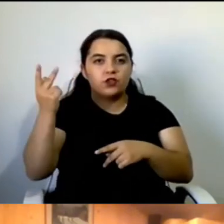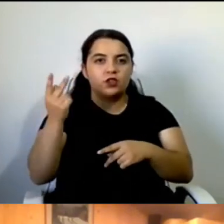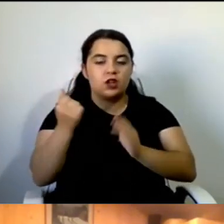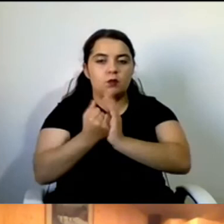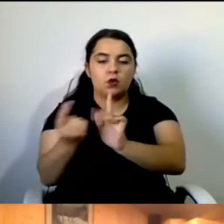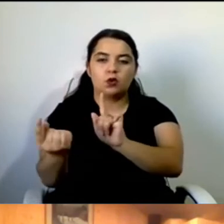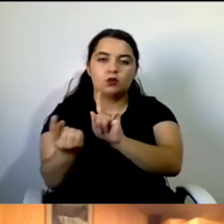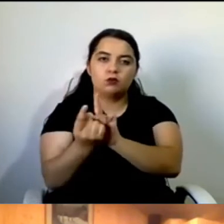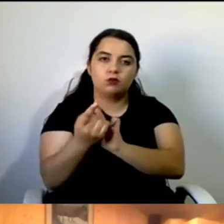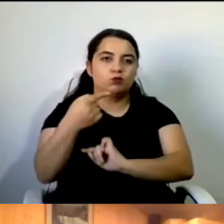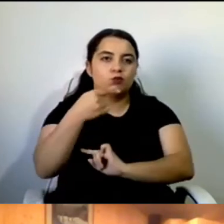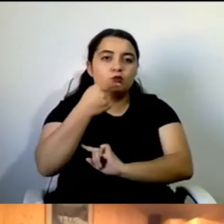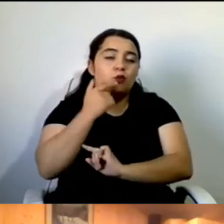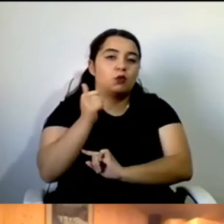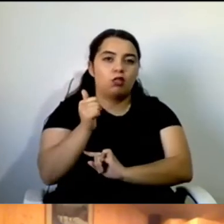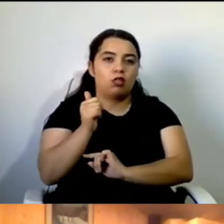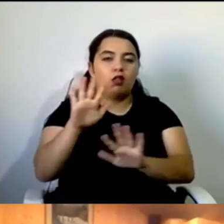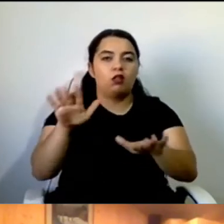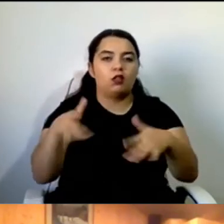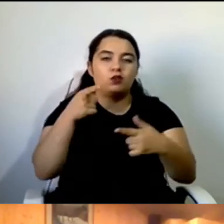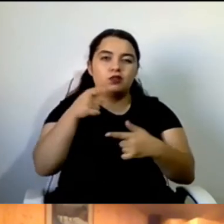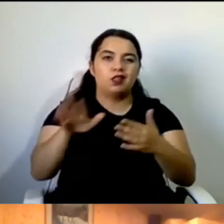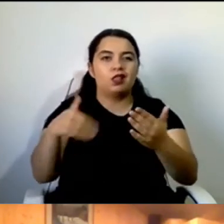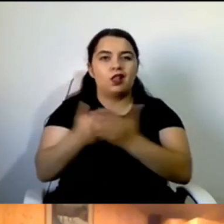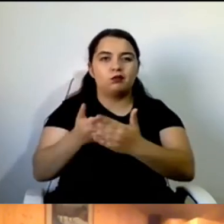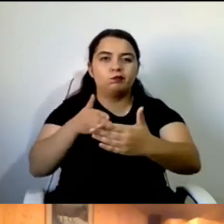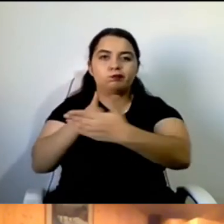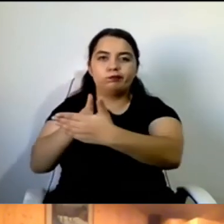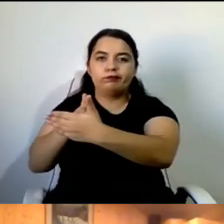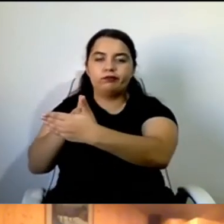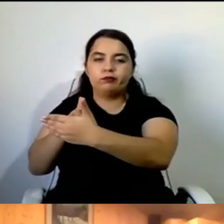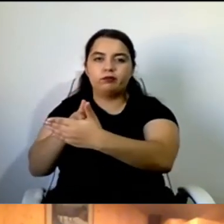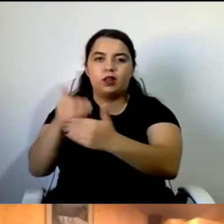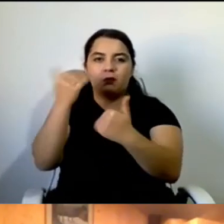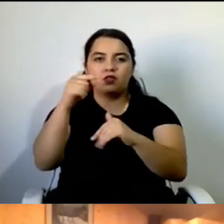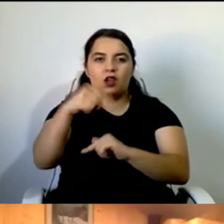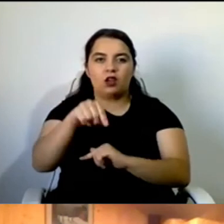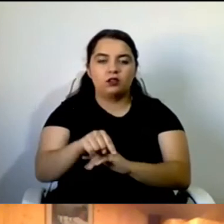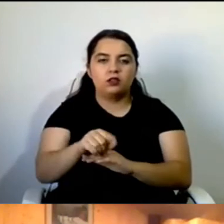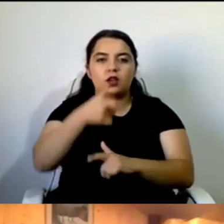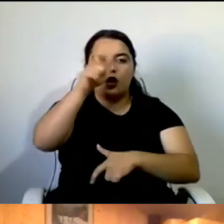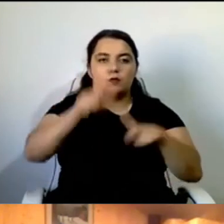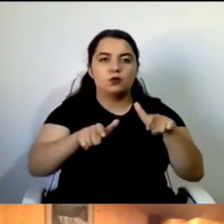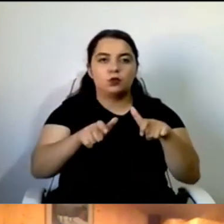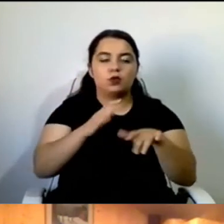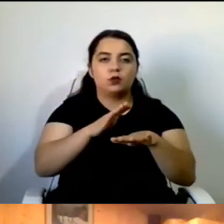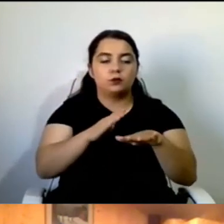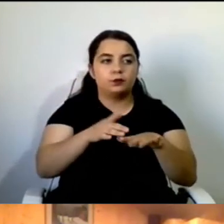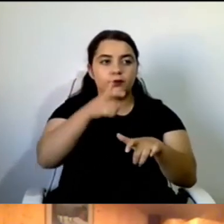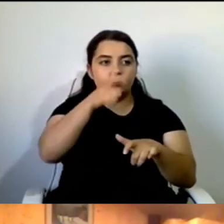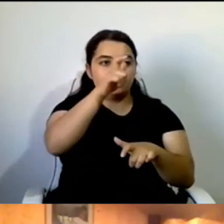The user, a personal assistant, Candace, does decide who's going to work. And they decide